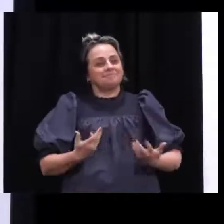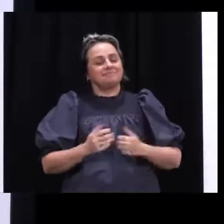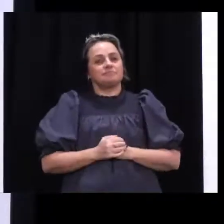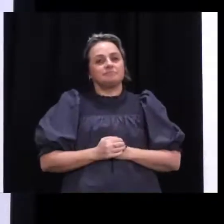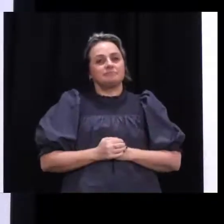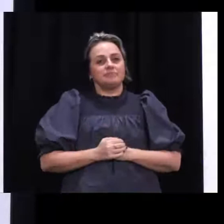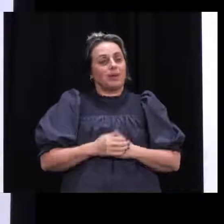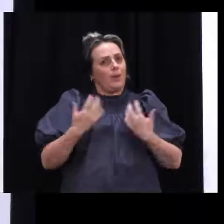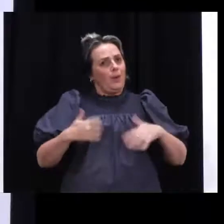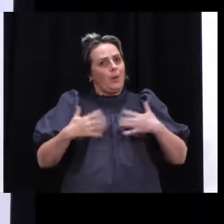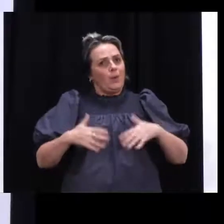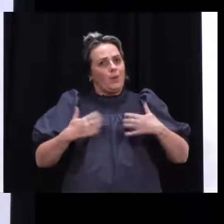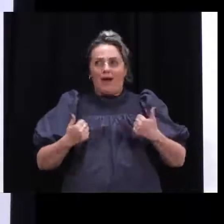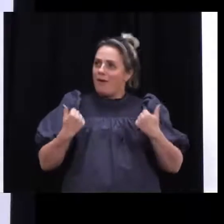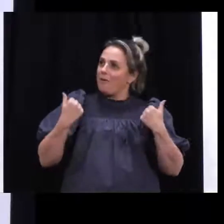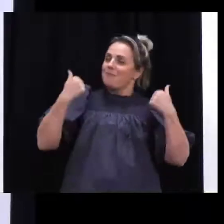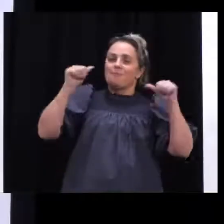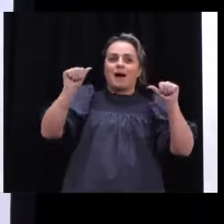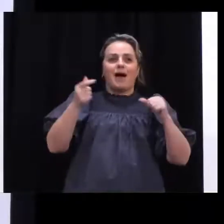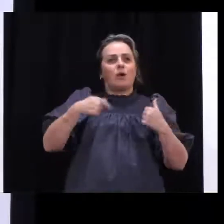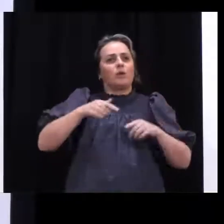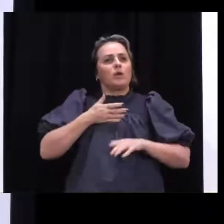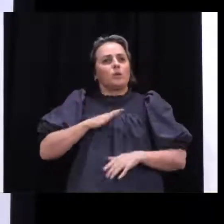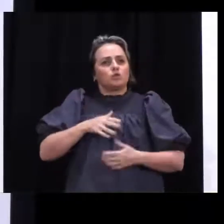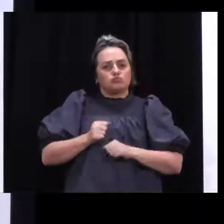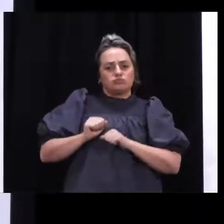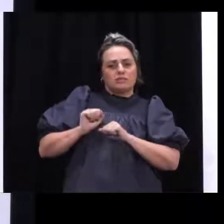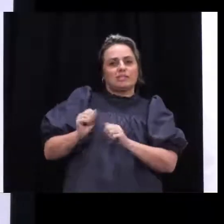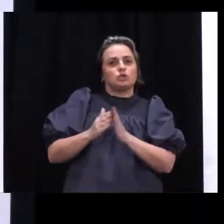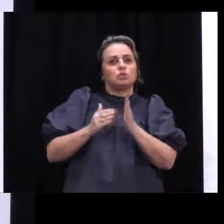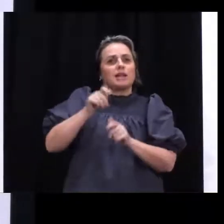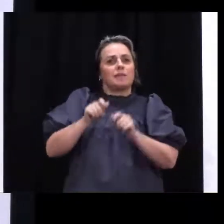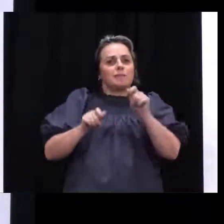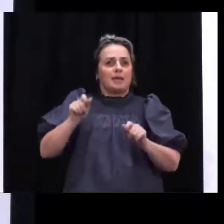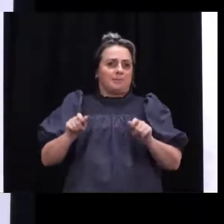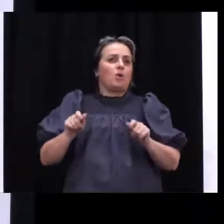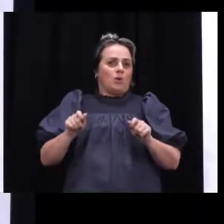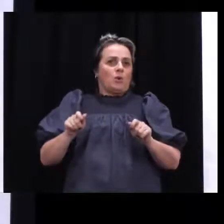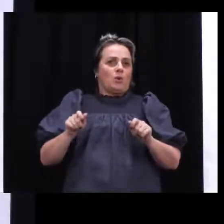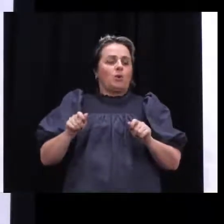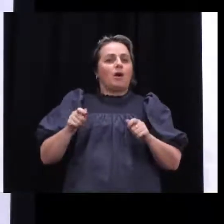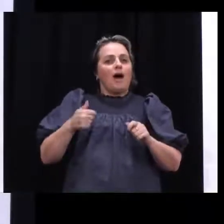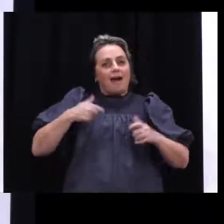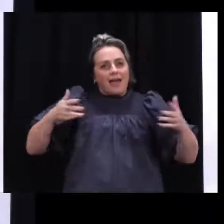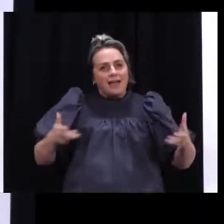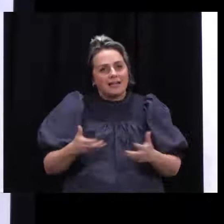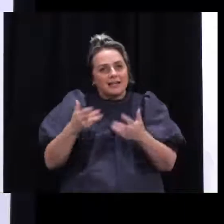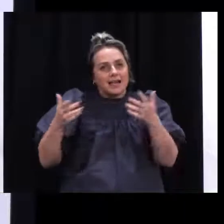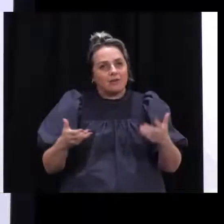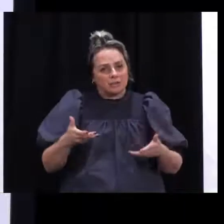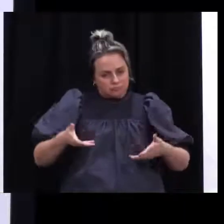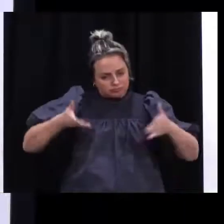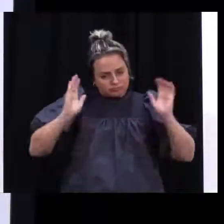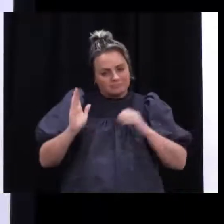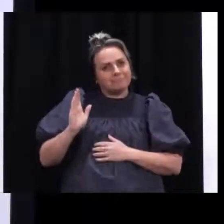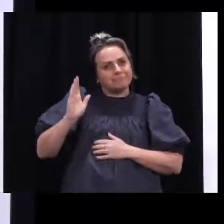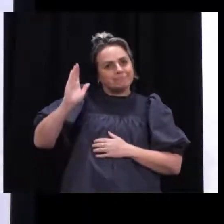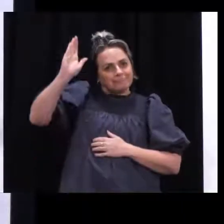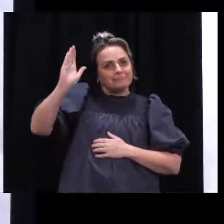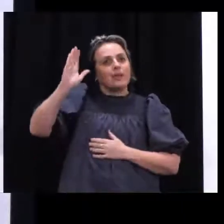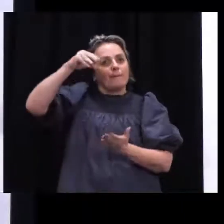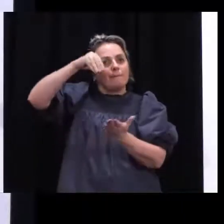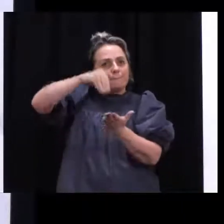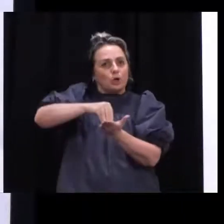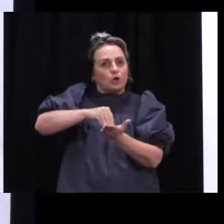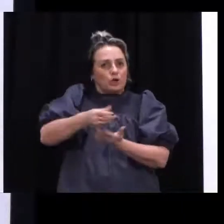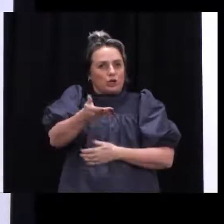This is a big step forward in our work to protect New Zealanders from COVID-19, and I do encourage people to take up the opportunity to make their